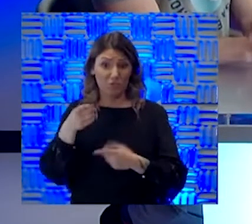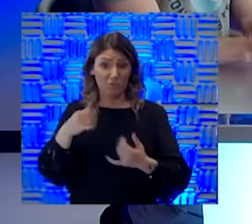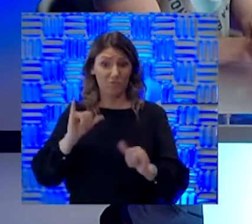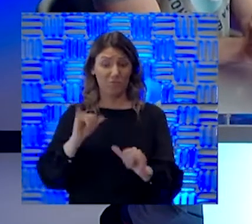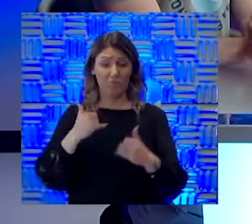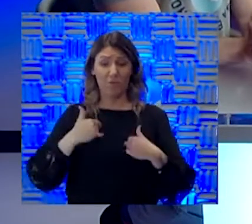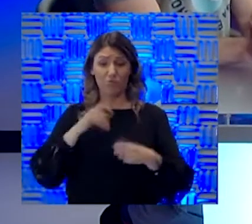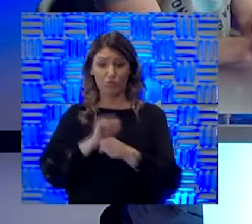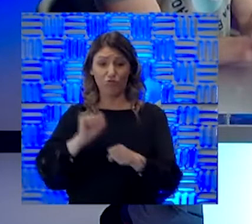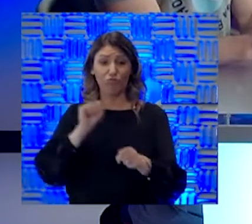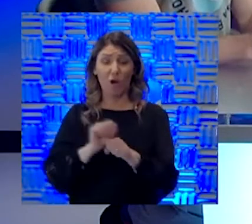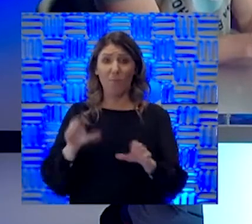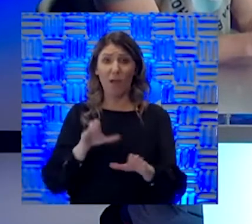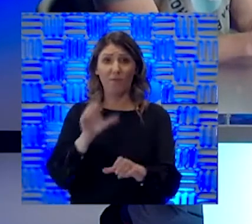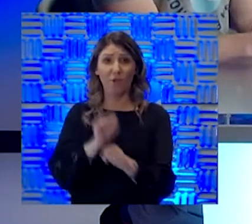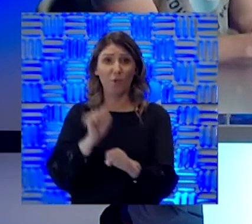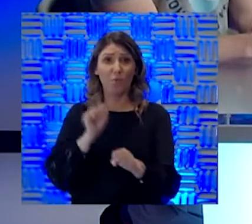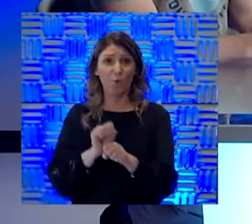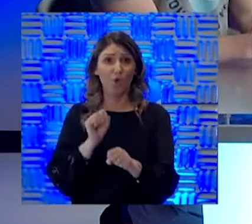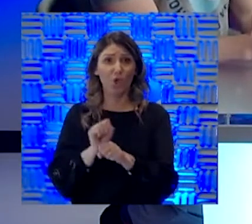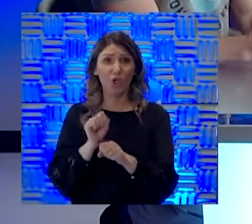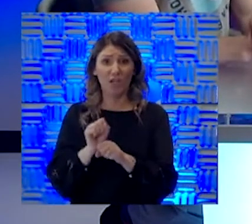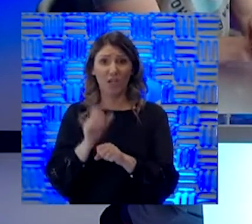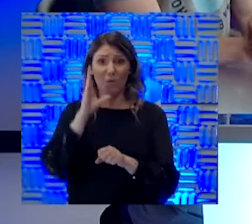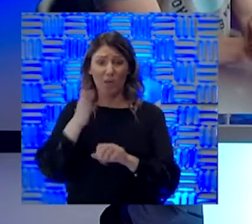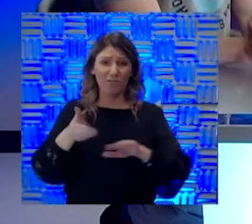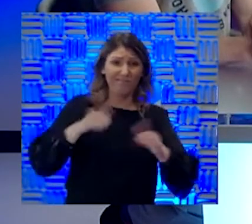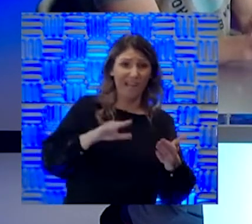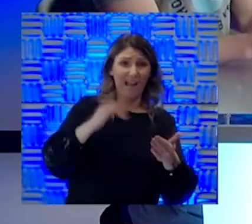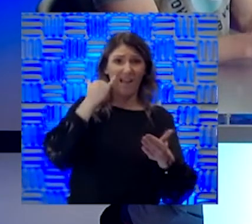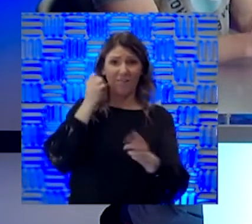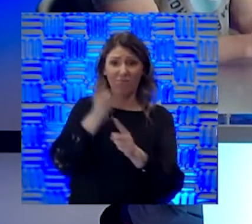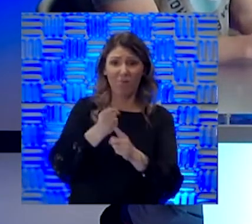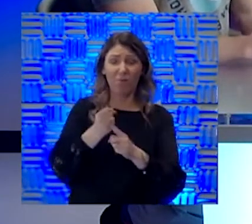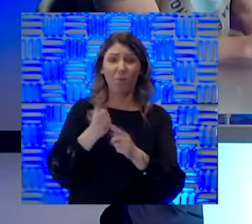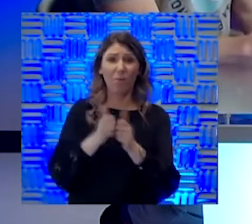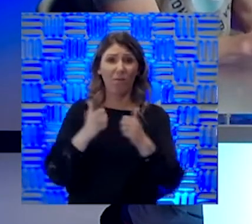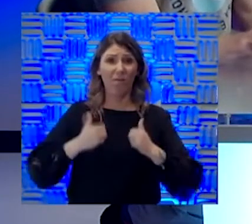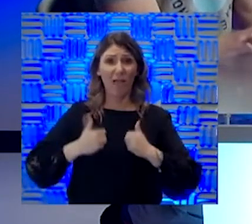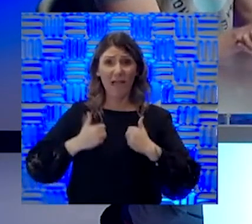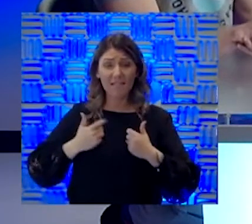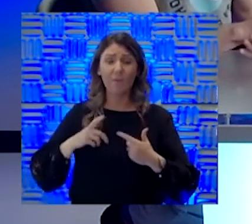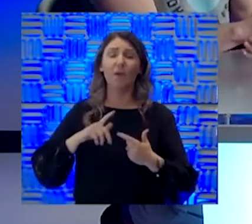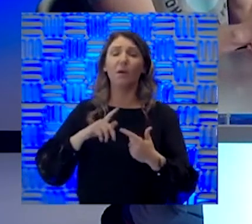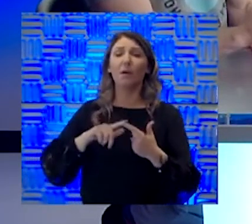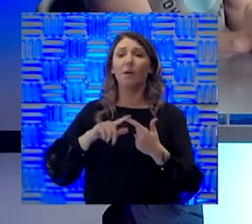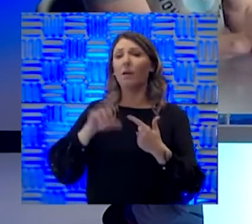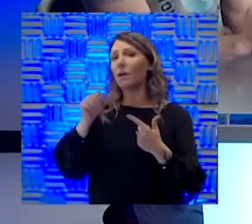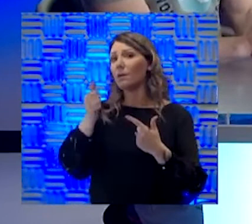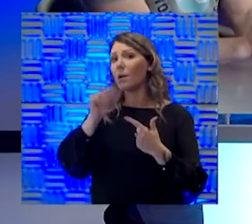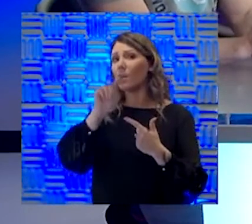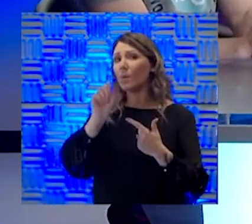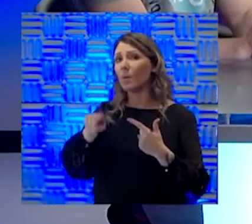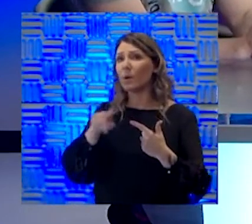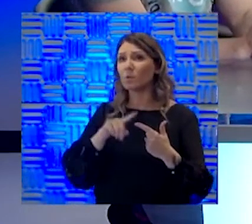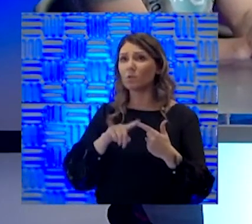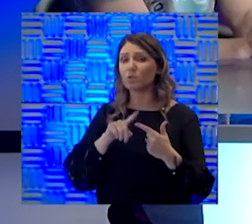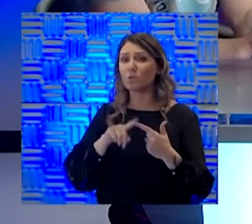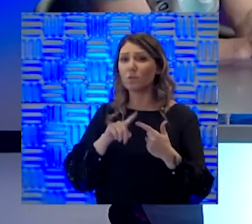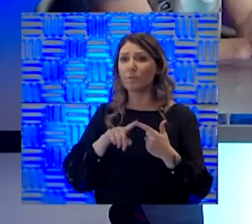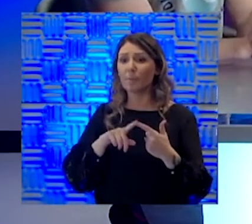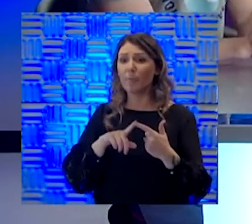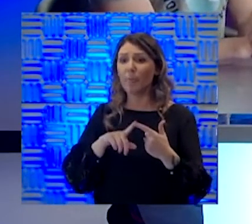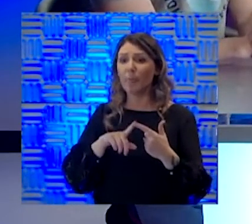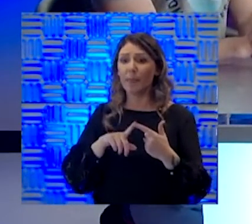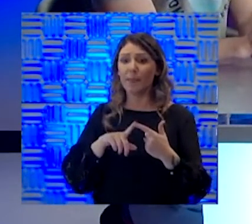actively working. Is she putting herself in danger? And I guess somebody else had a question regarding the swab